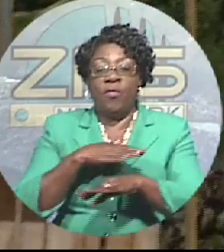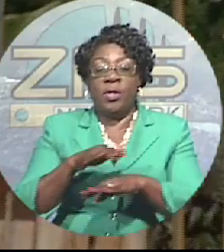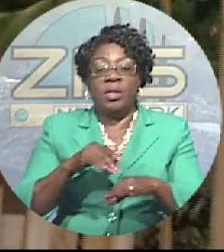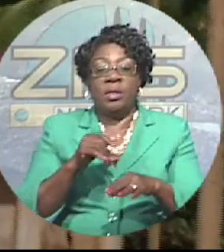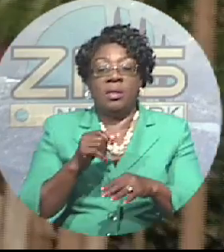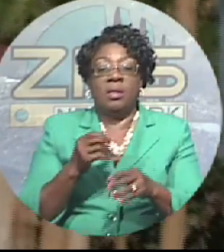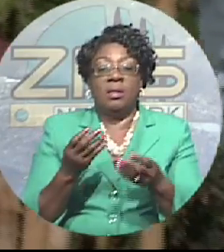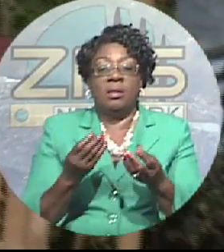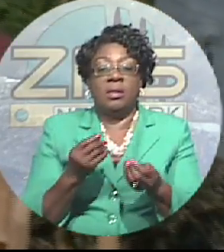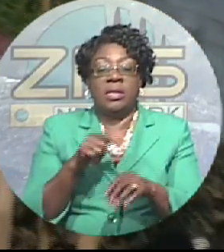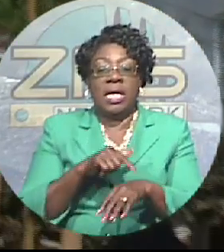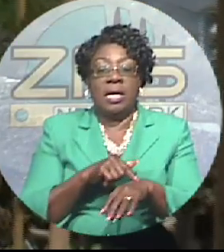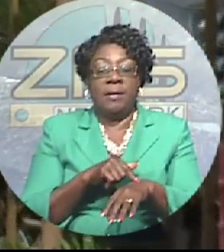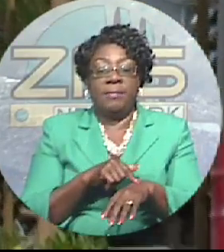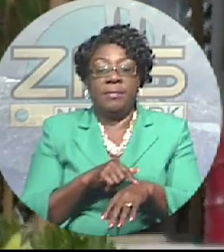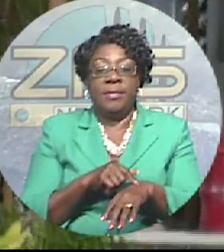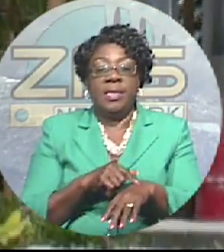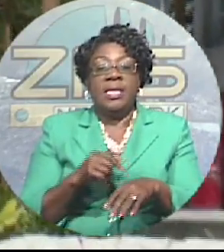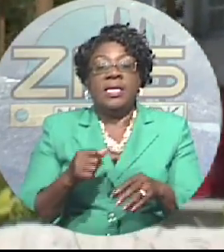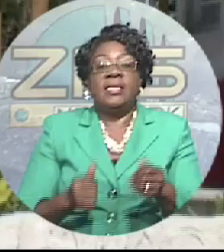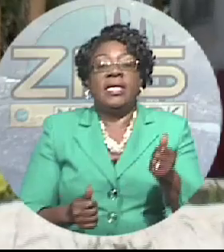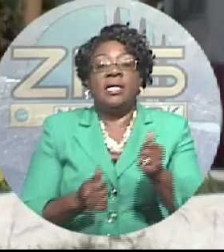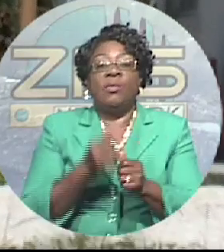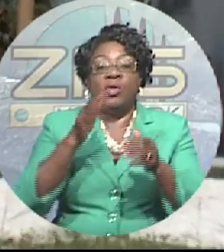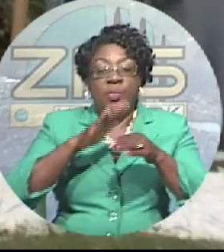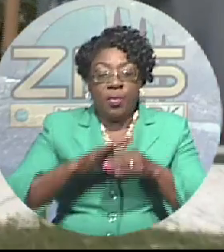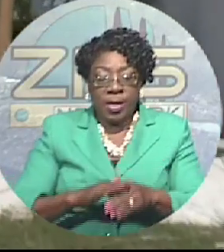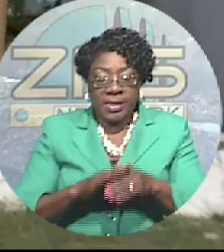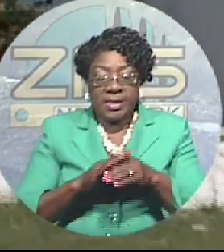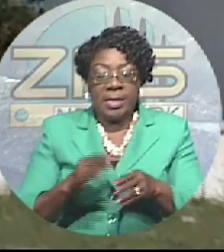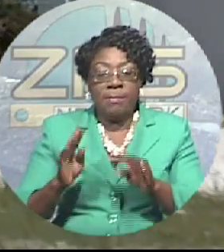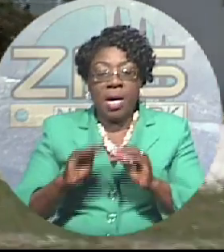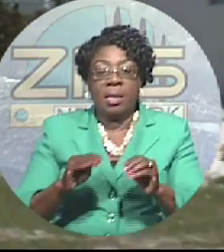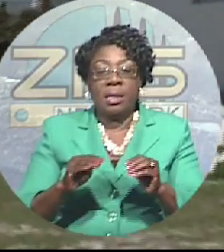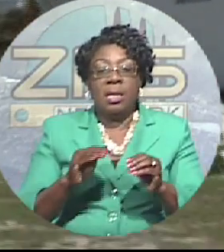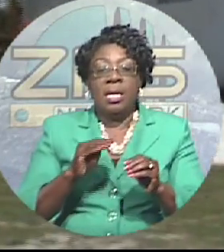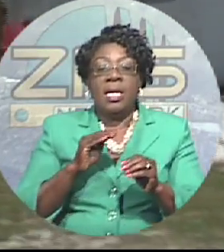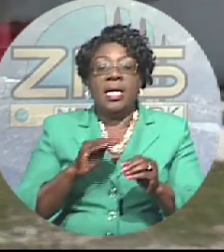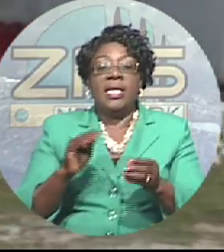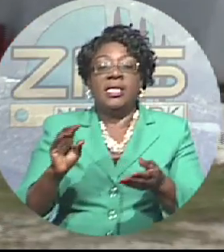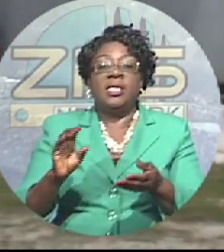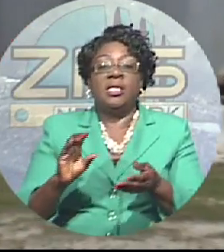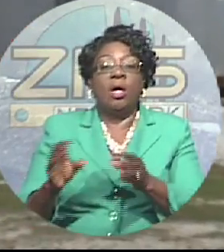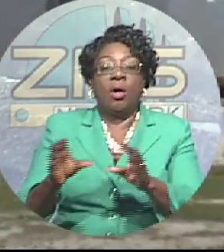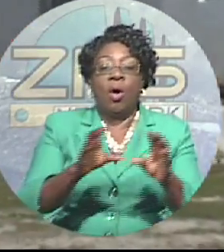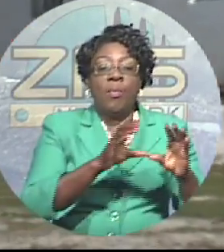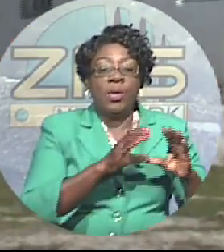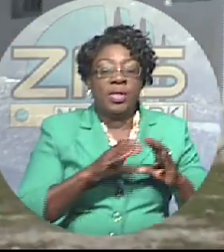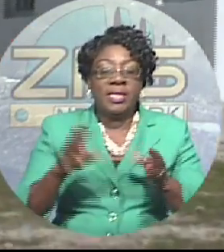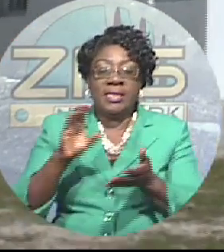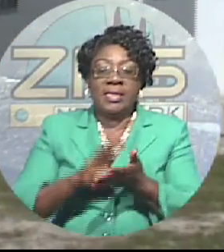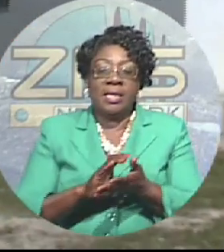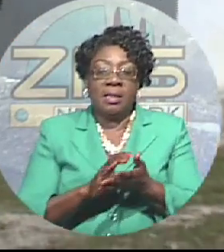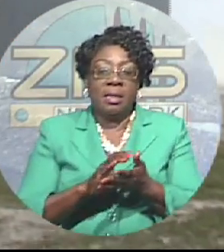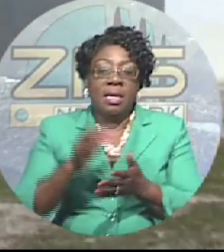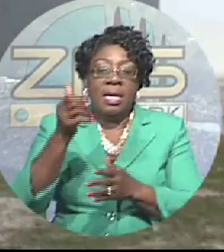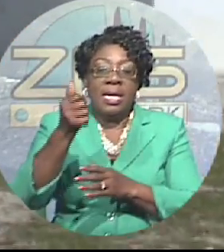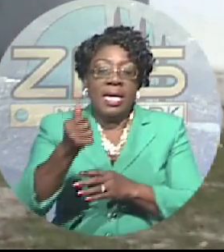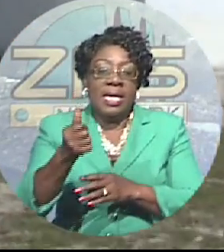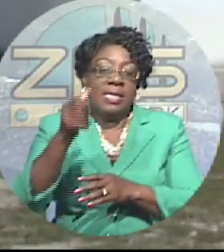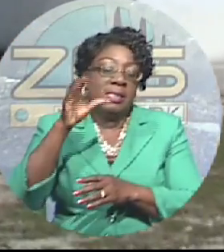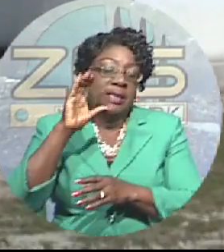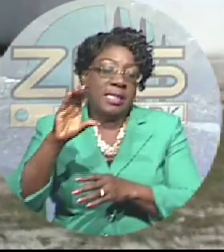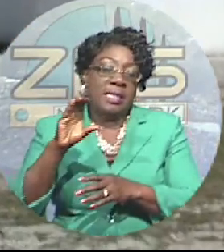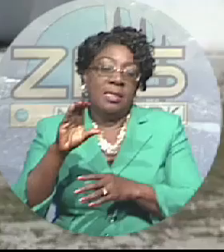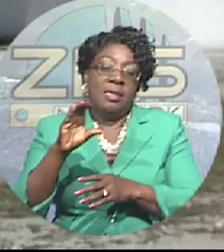time. Minister Mitchell says the most pressing matter is the community centre's air conditioning installation, particularly since the Inter-American Development Bank has